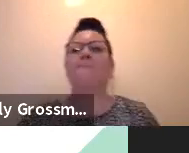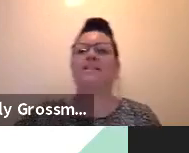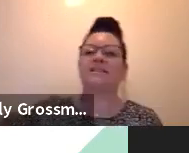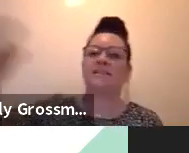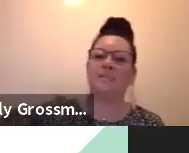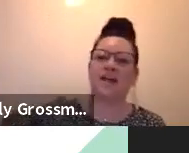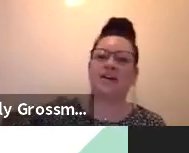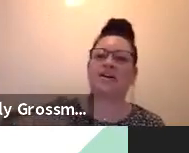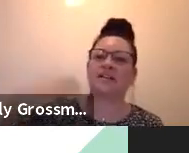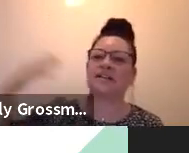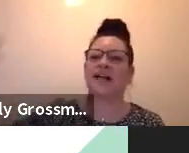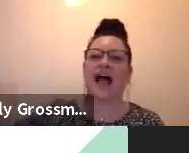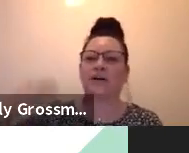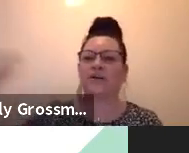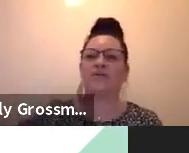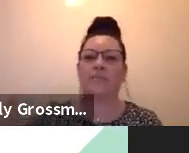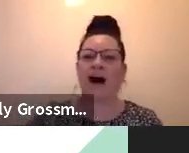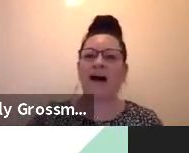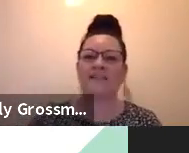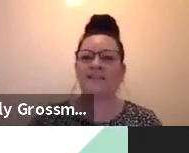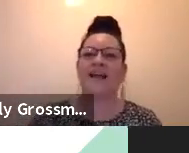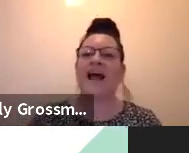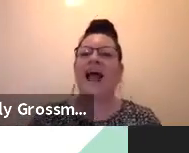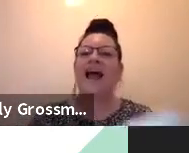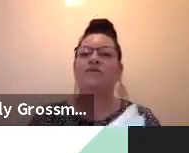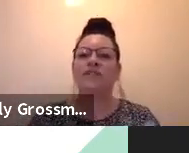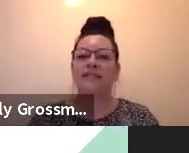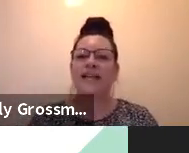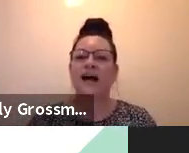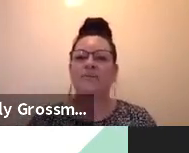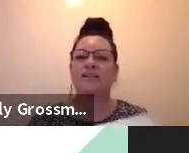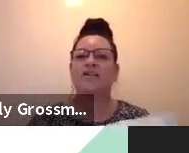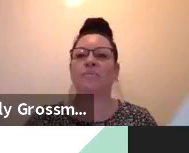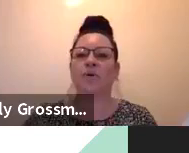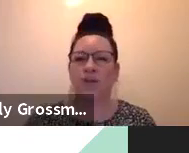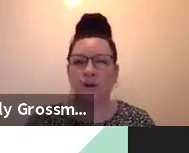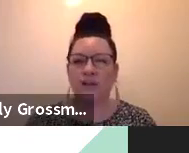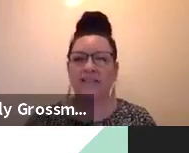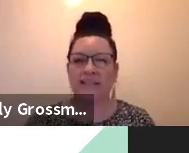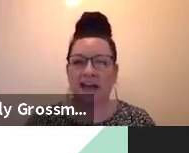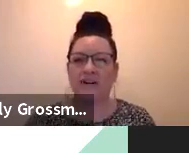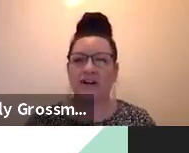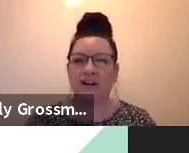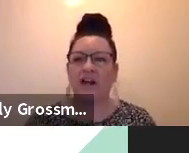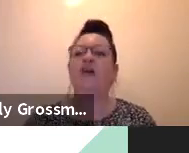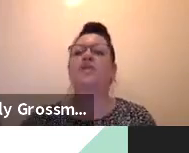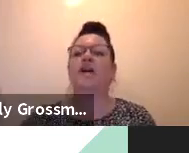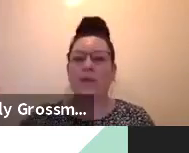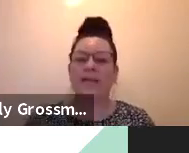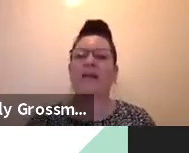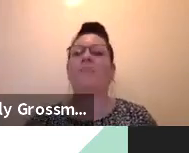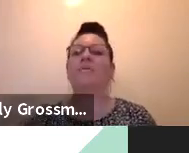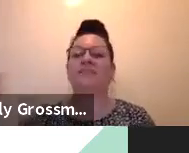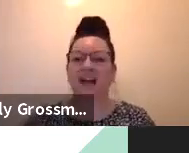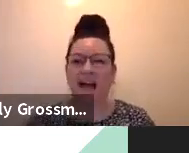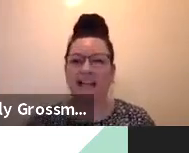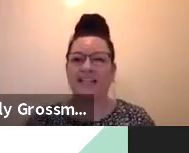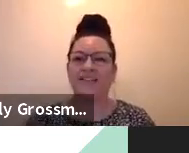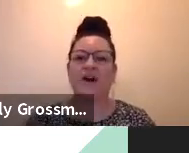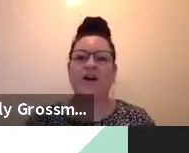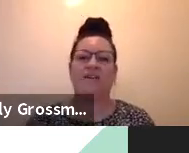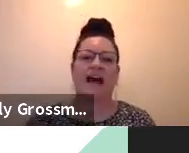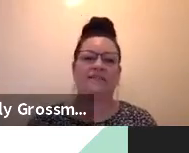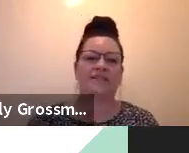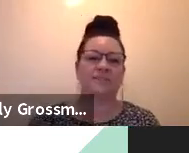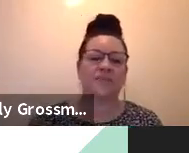know, but some that are a little out of the box, and really helps us to put it all together so that we can apply